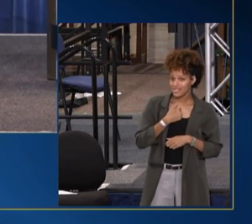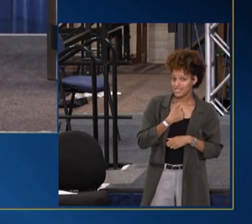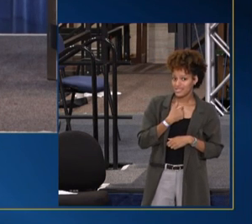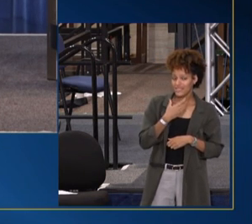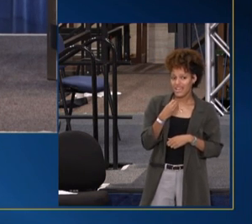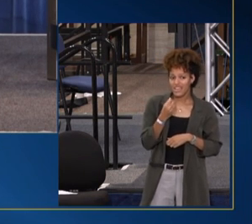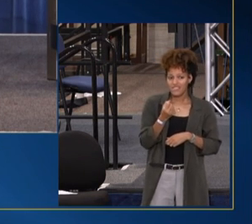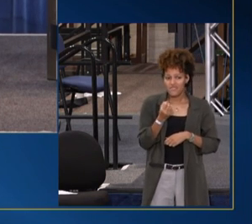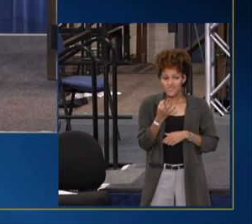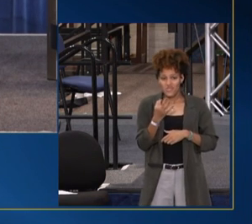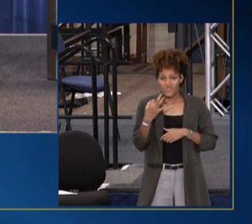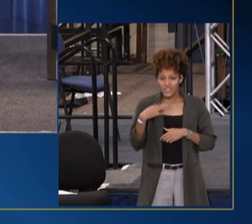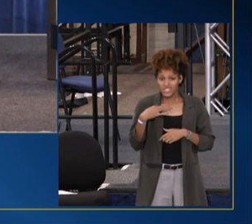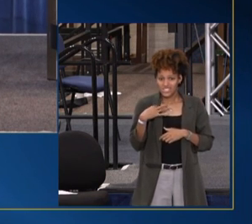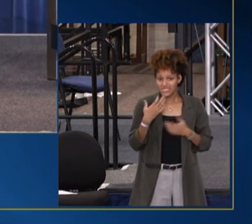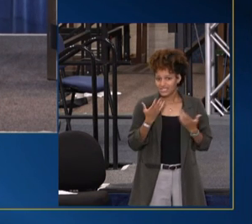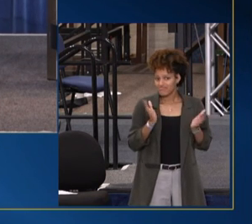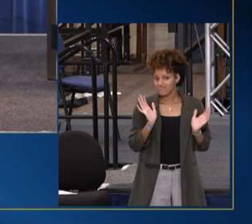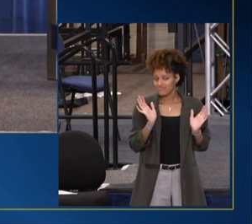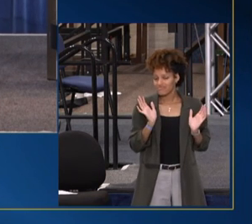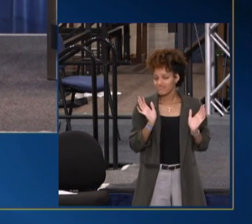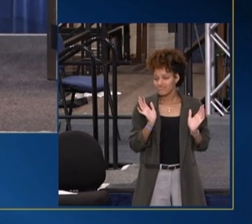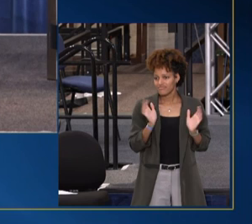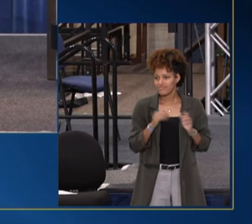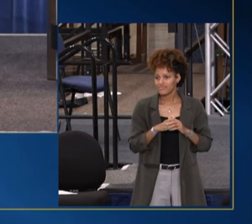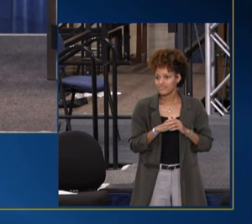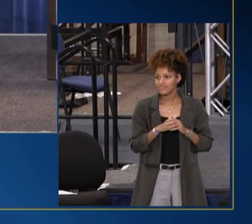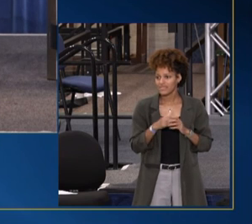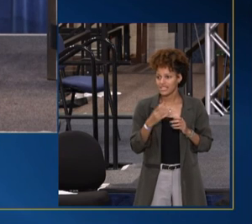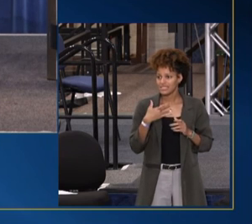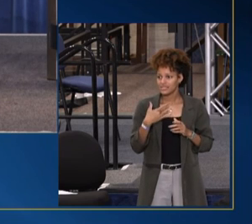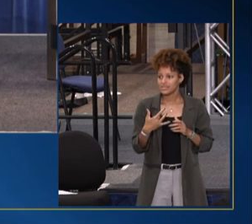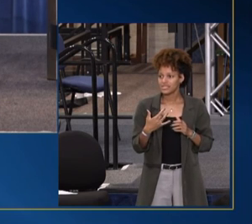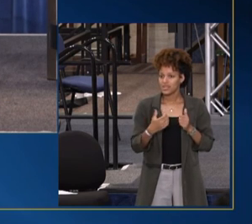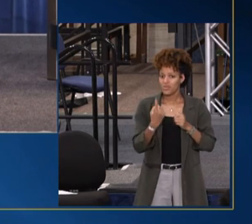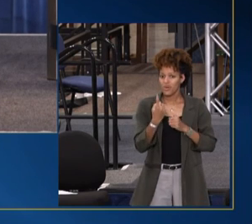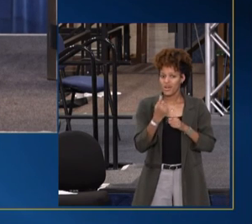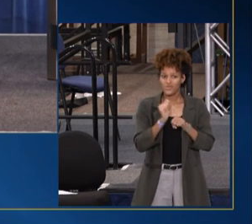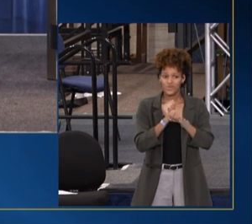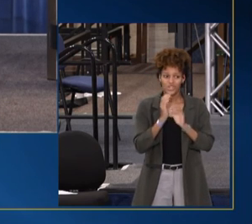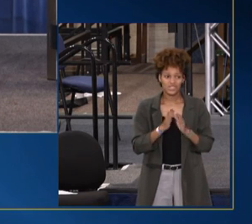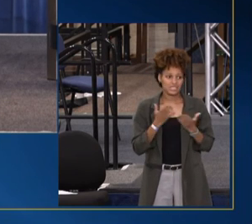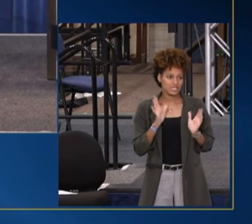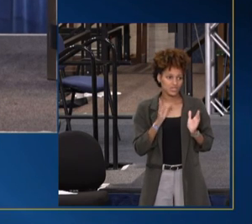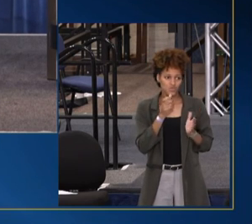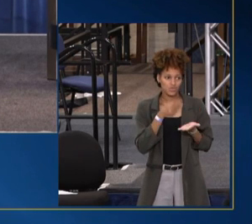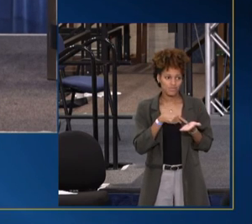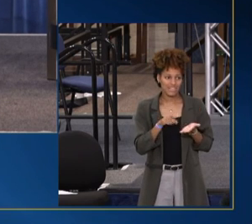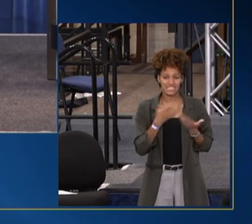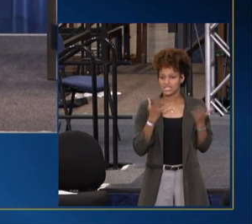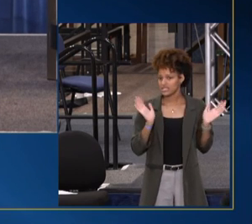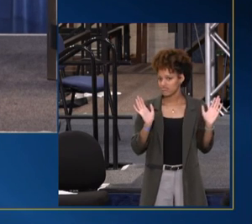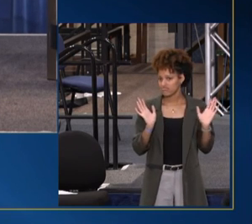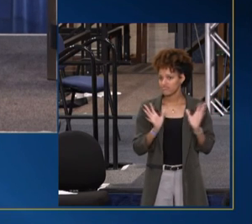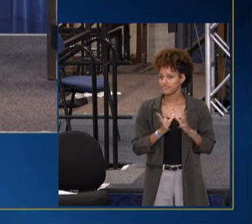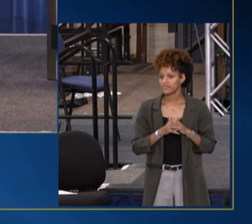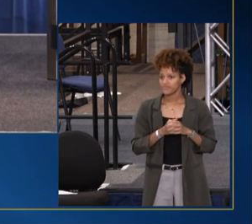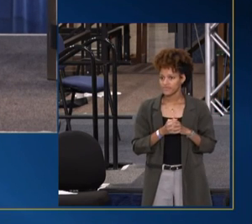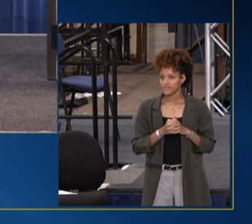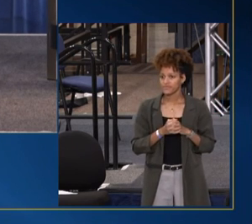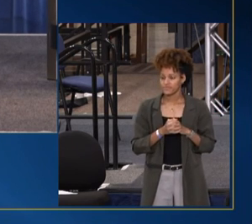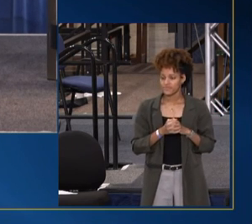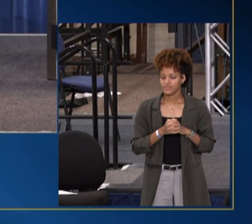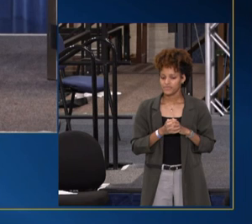a handful of volunteers and usually one employee. And that's it. And